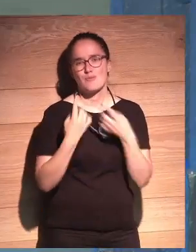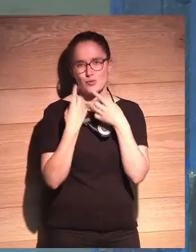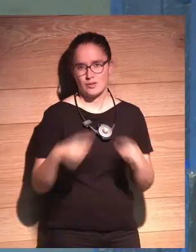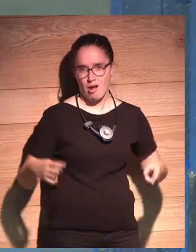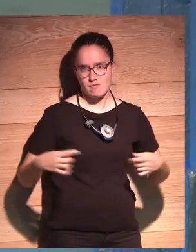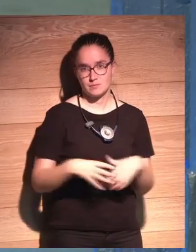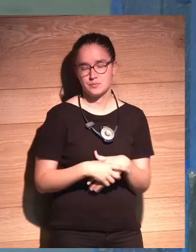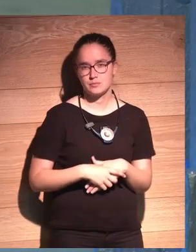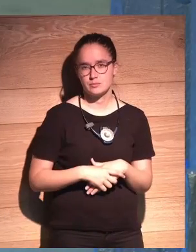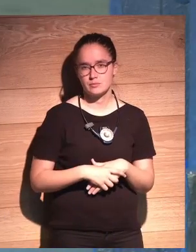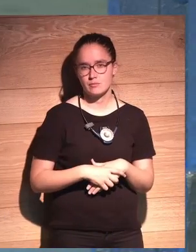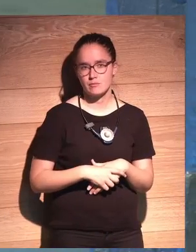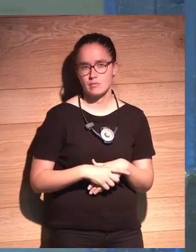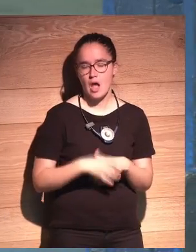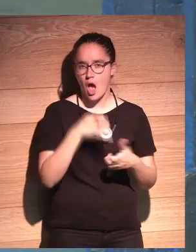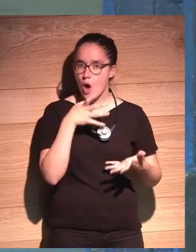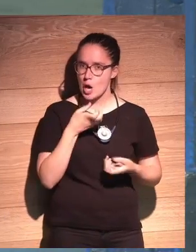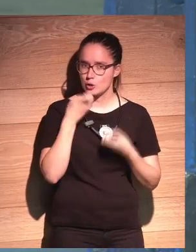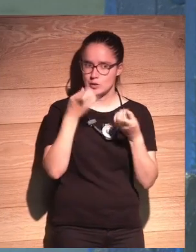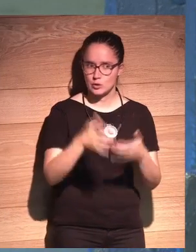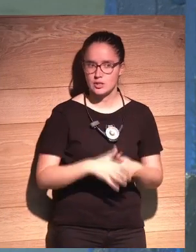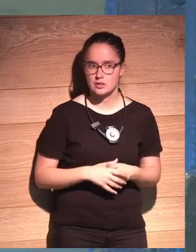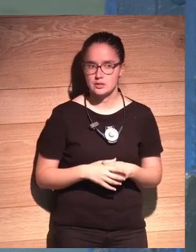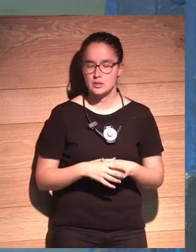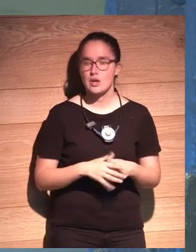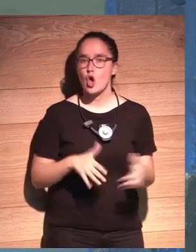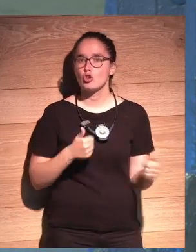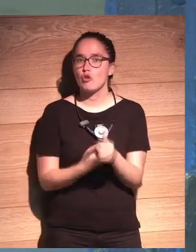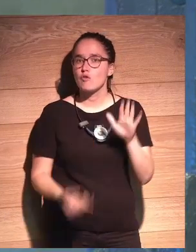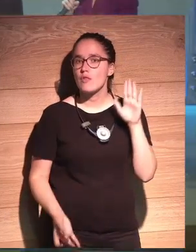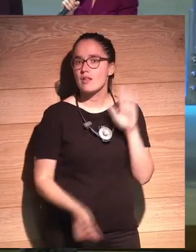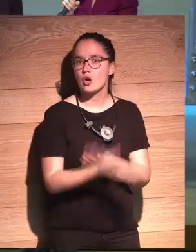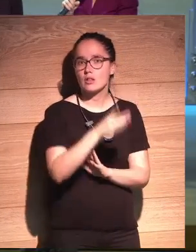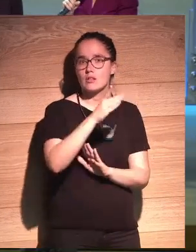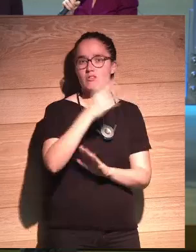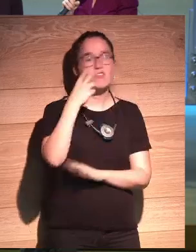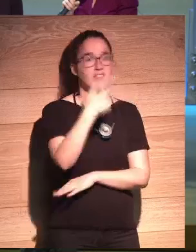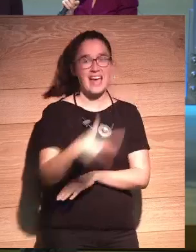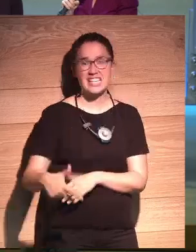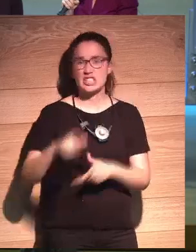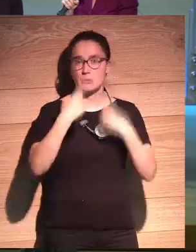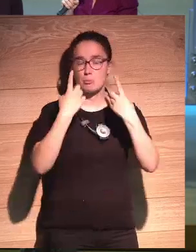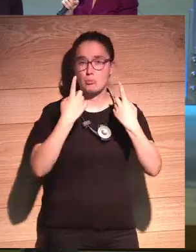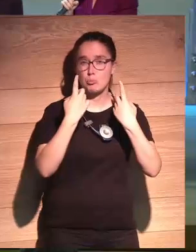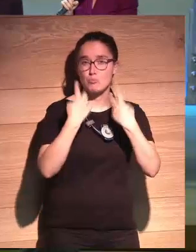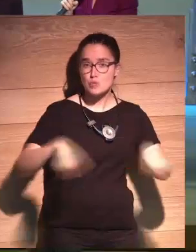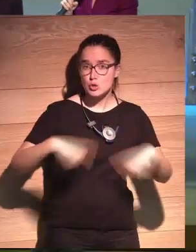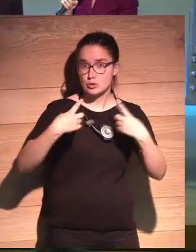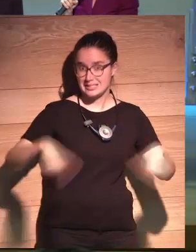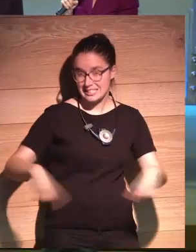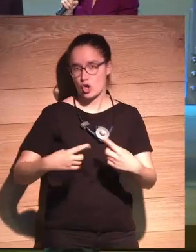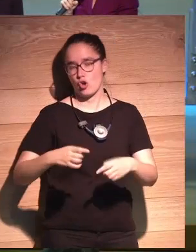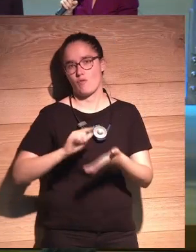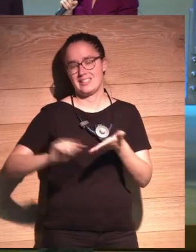by music and by its influence. He will now talk about this probably. He is the co-founder of the Danish